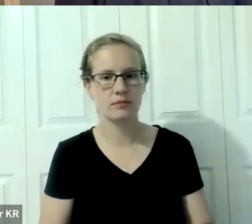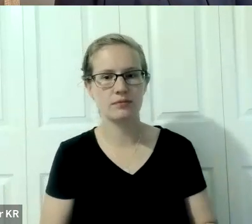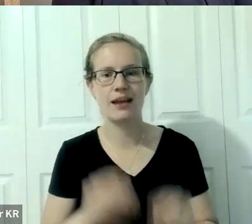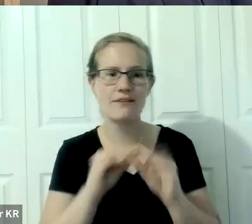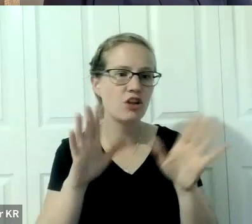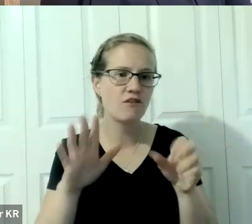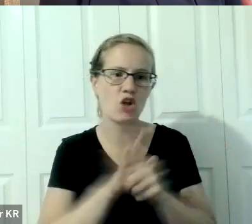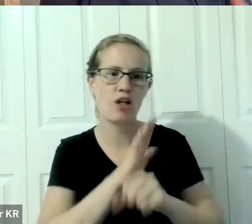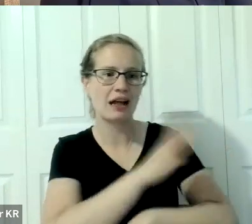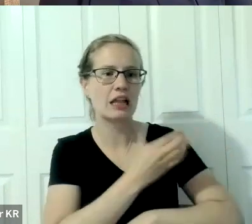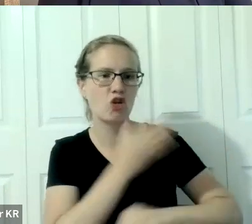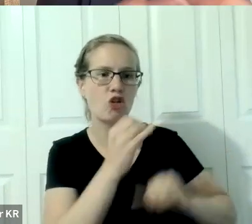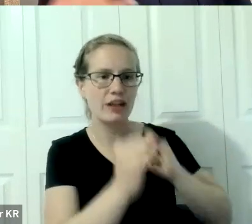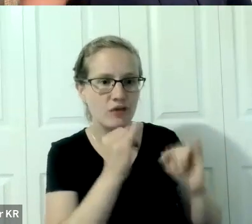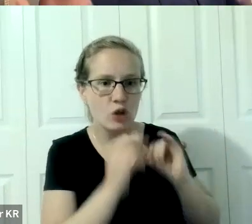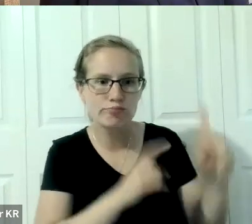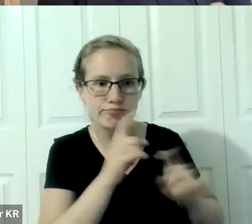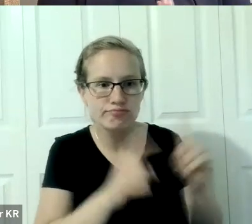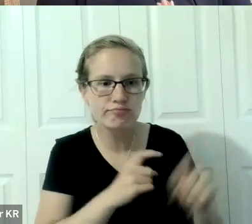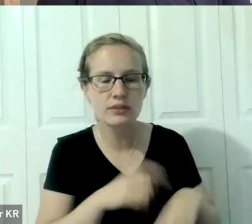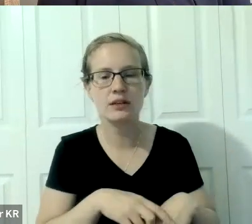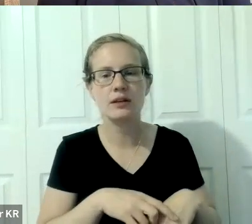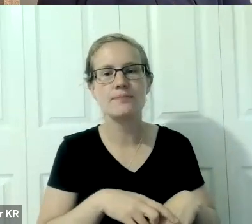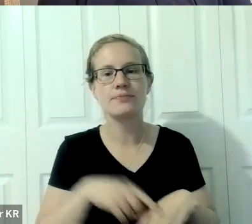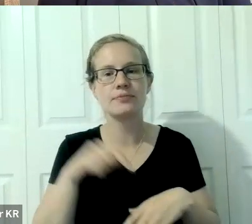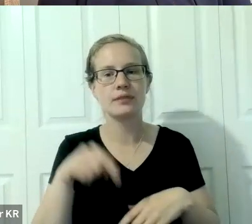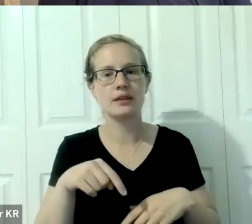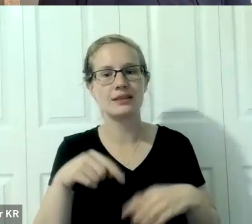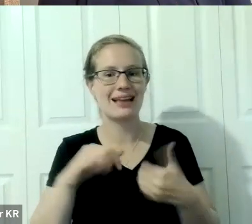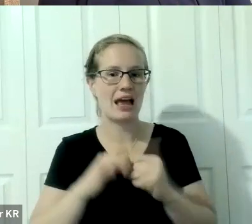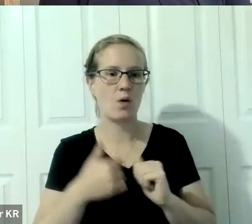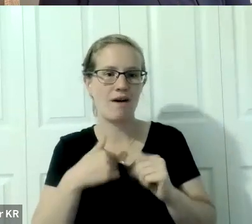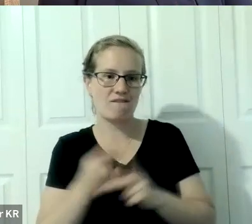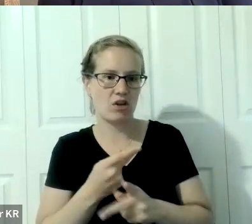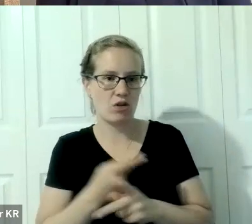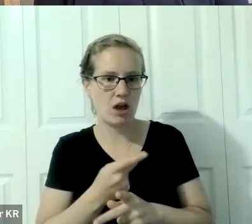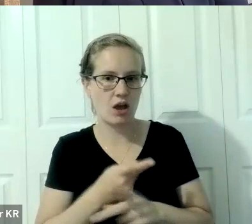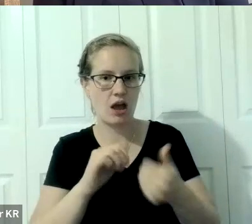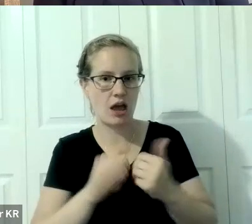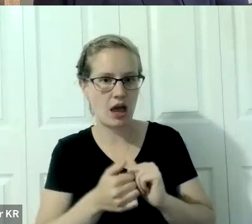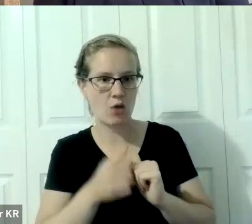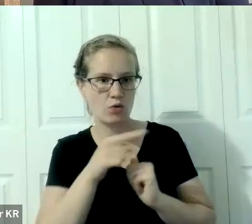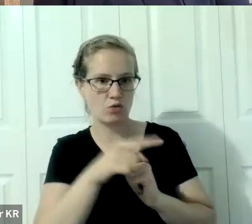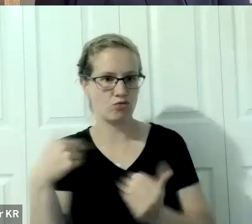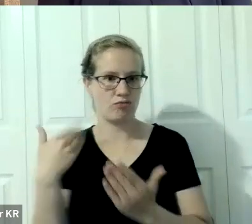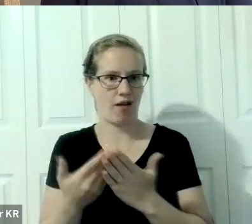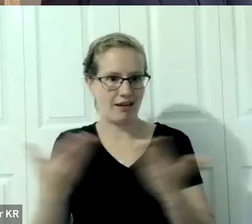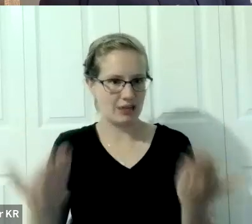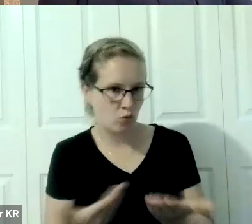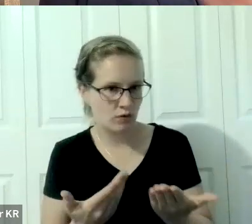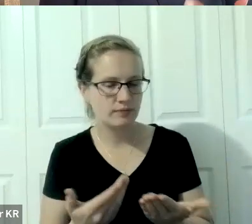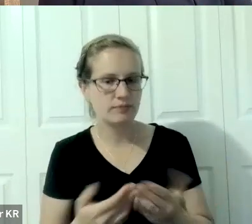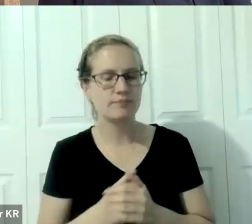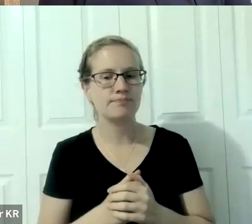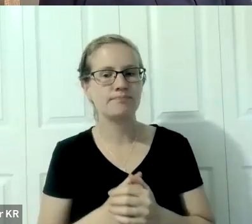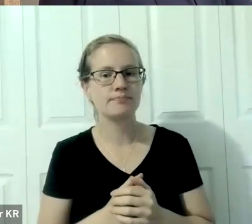clinical interview. And then, you know, I just say, this is the way of me figuring out how you got here. And so what